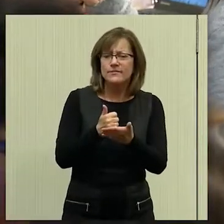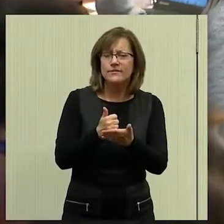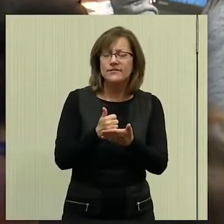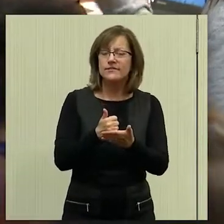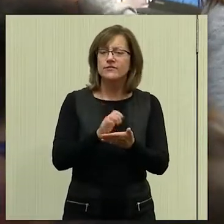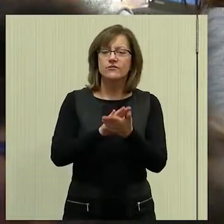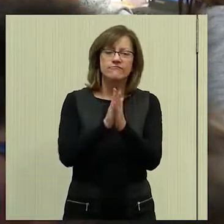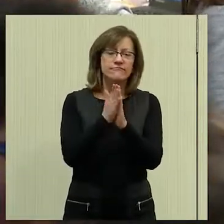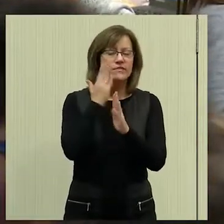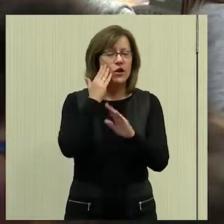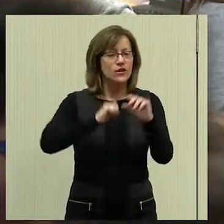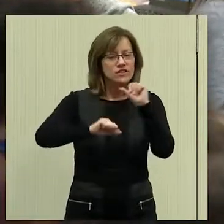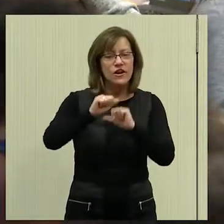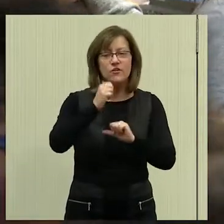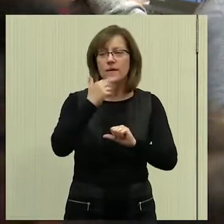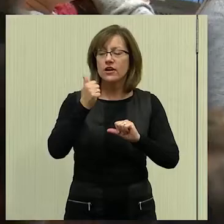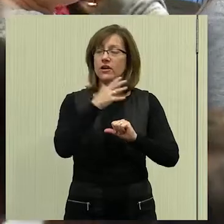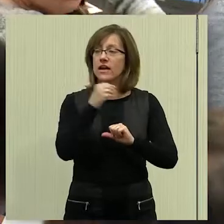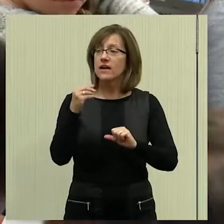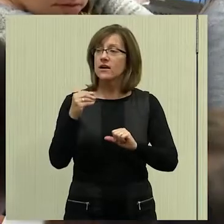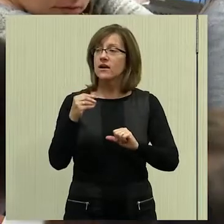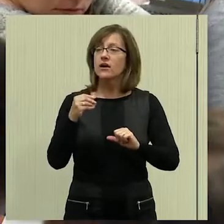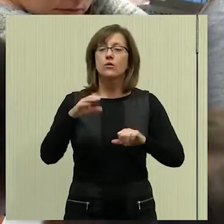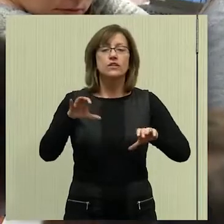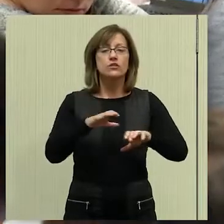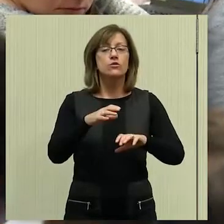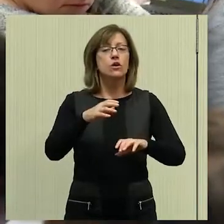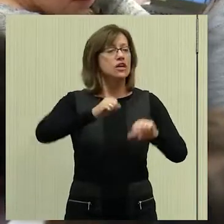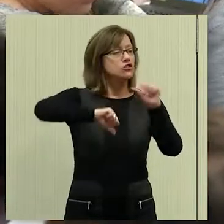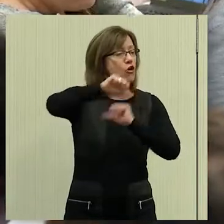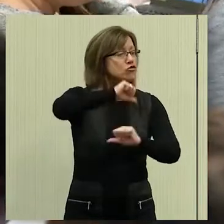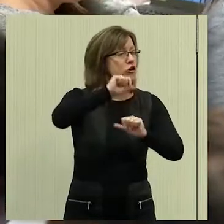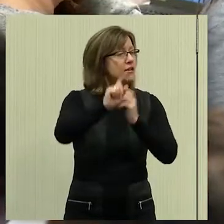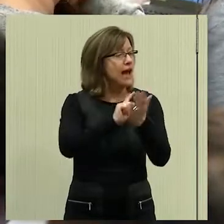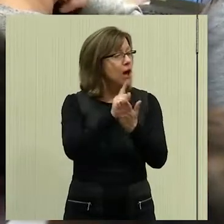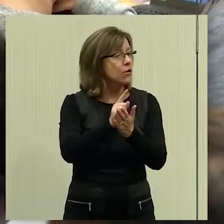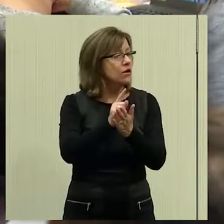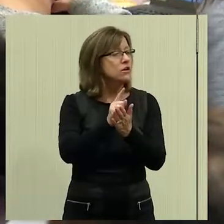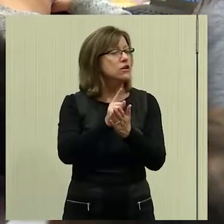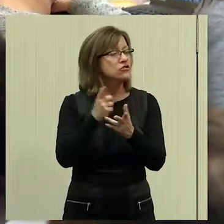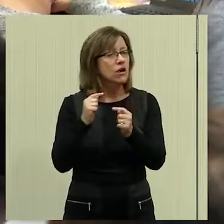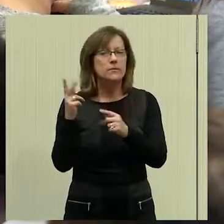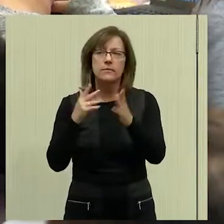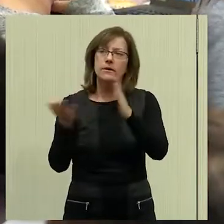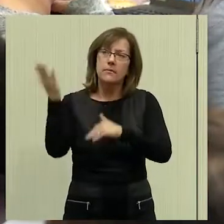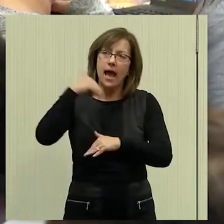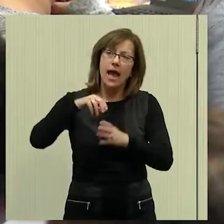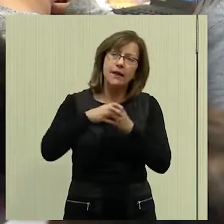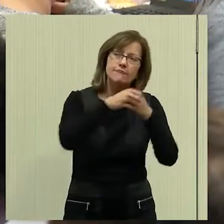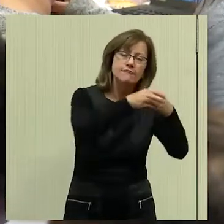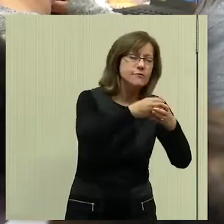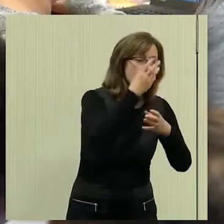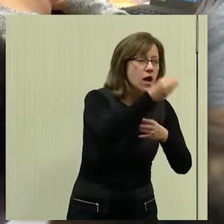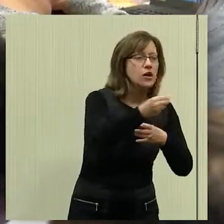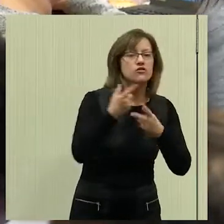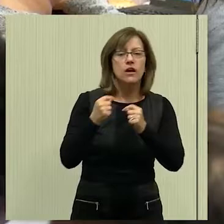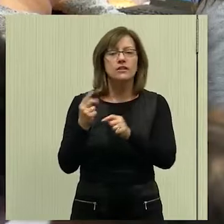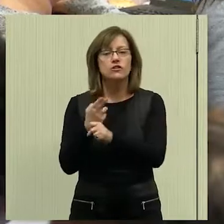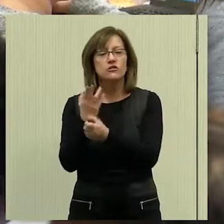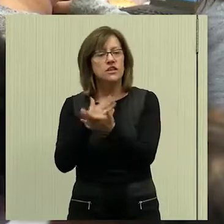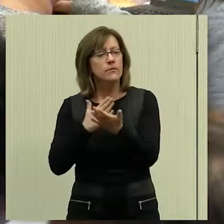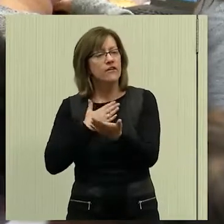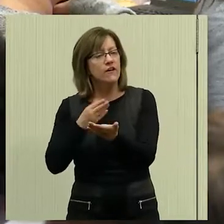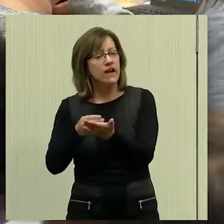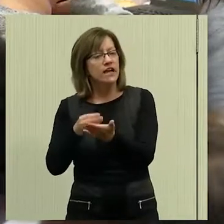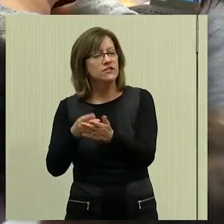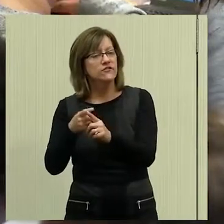done this year one so far, social hour, where we've tried to get people together, and then we've used some of our funds from that to,